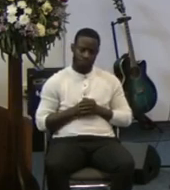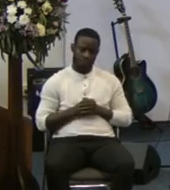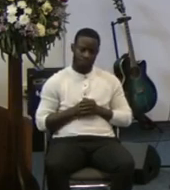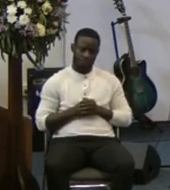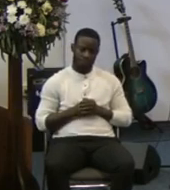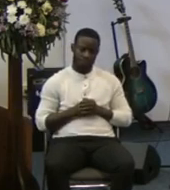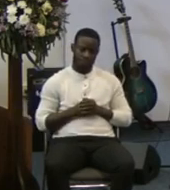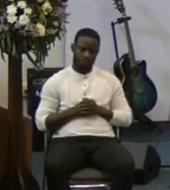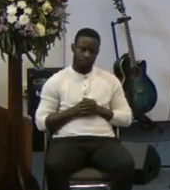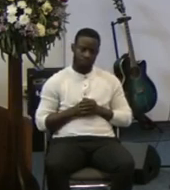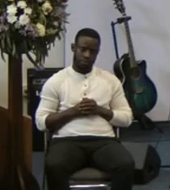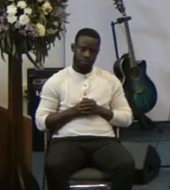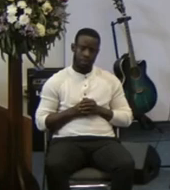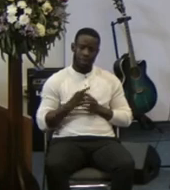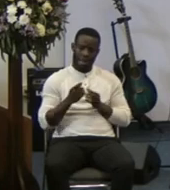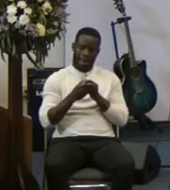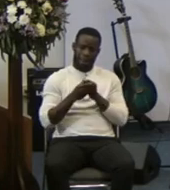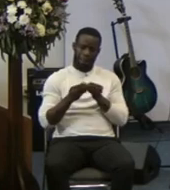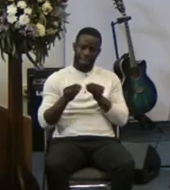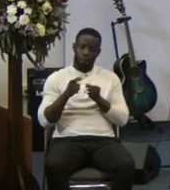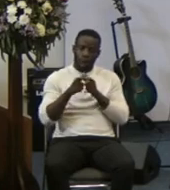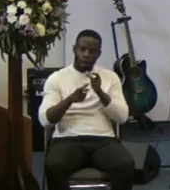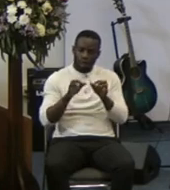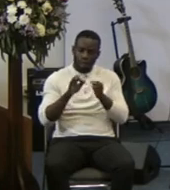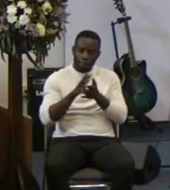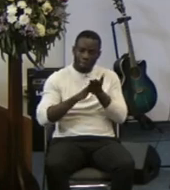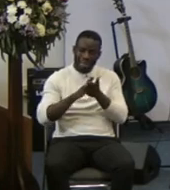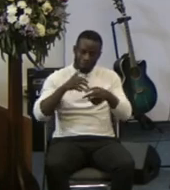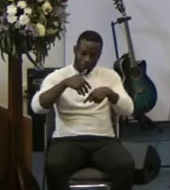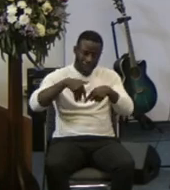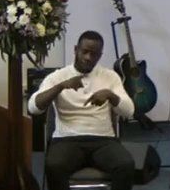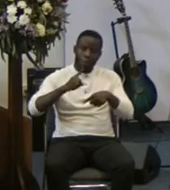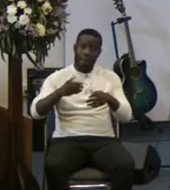And not just empty words, but action,